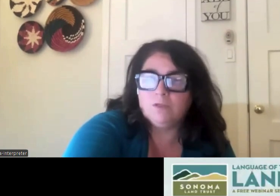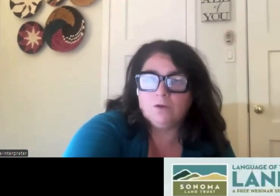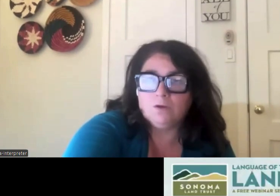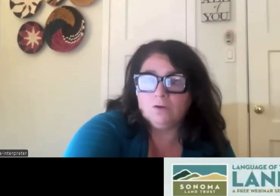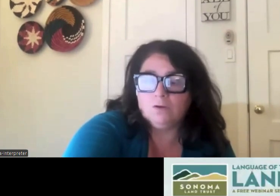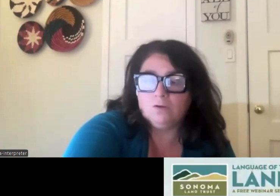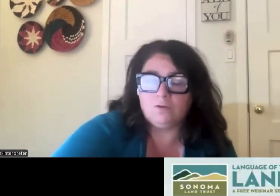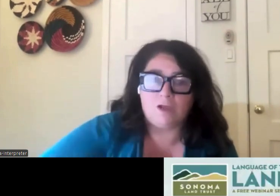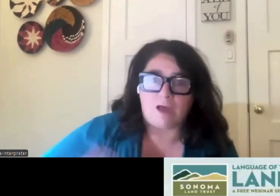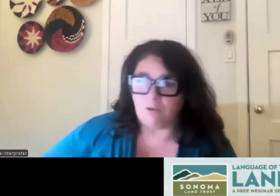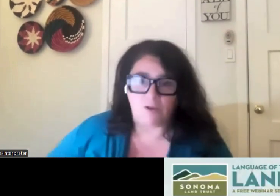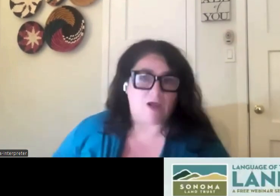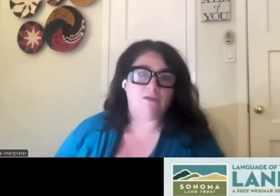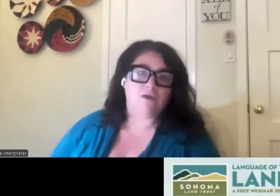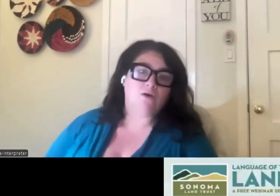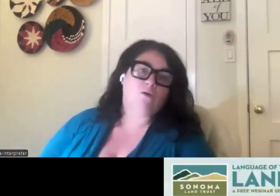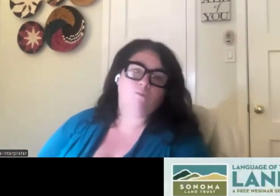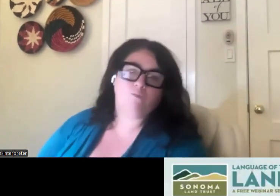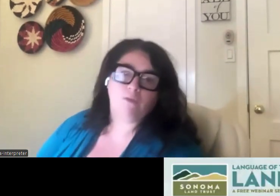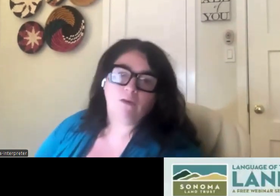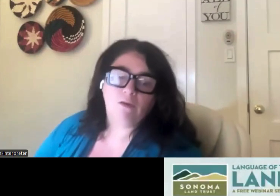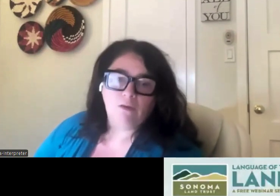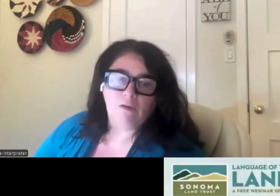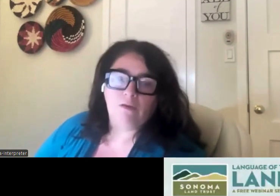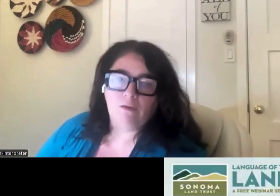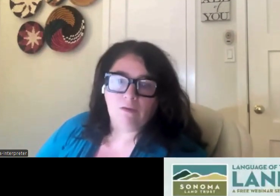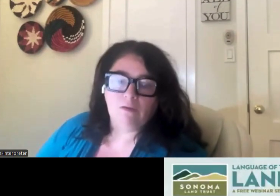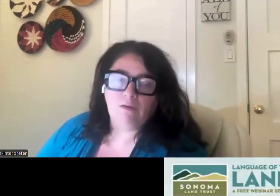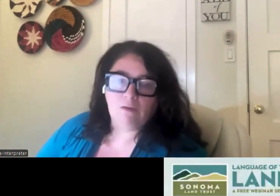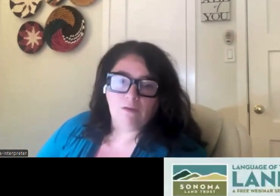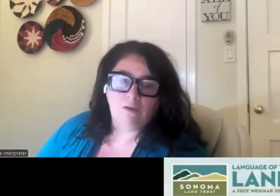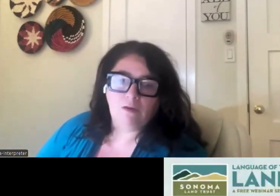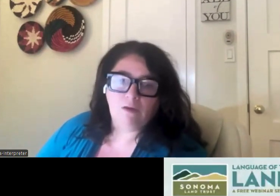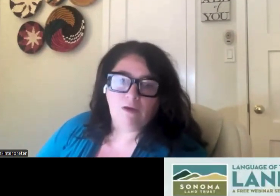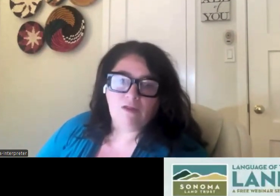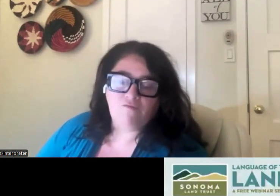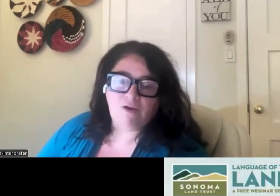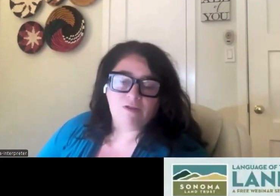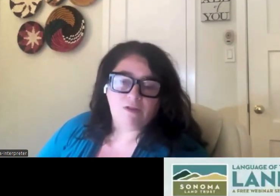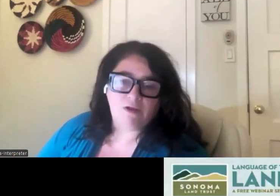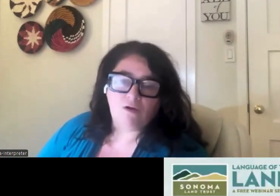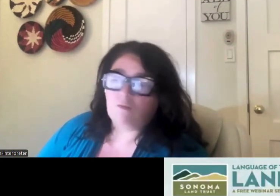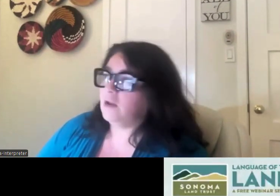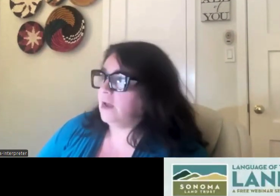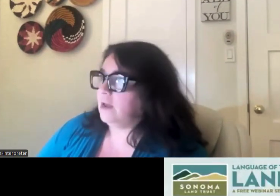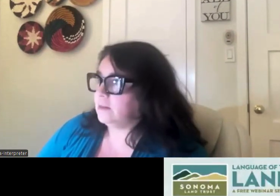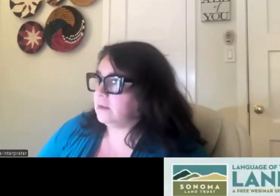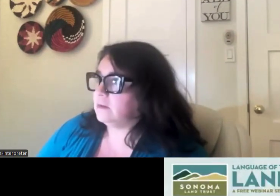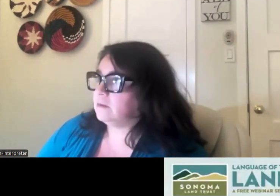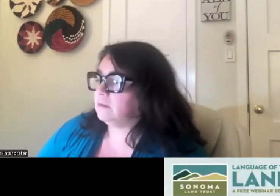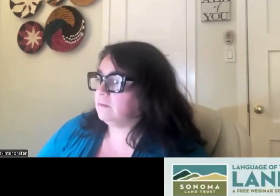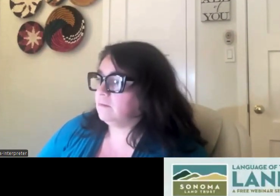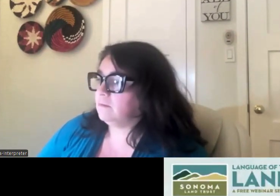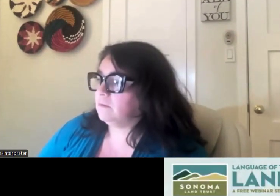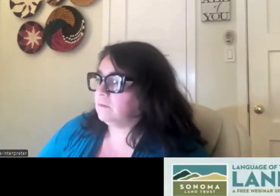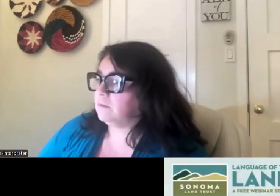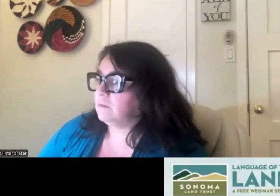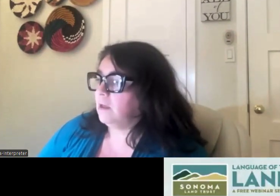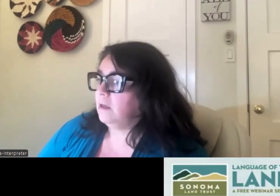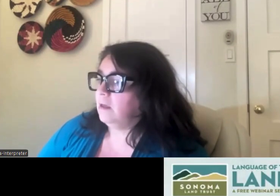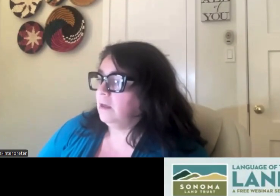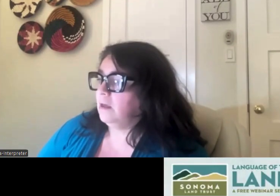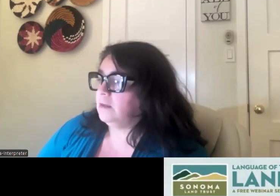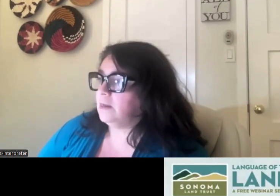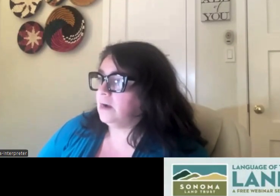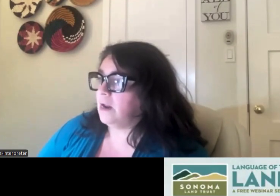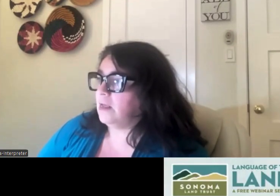and that's suddenly different than it was before. It really is actually a result of